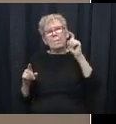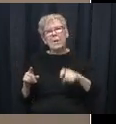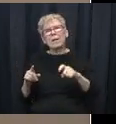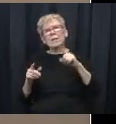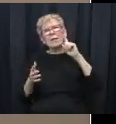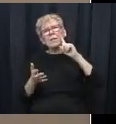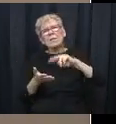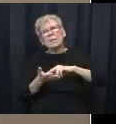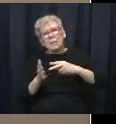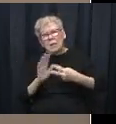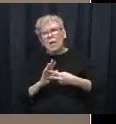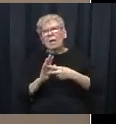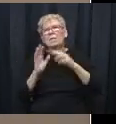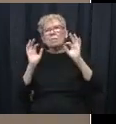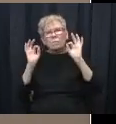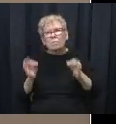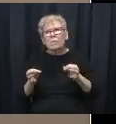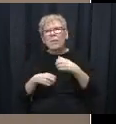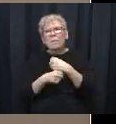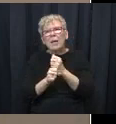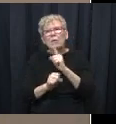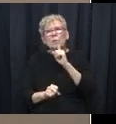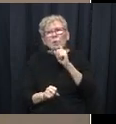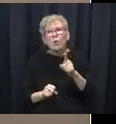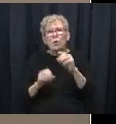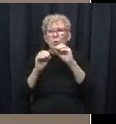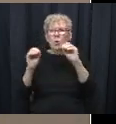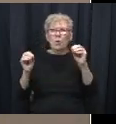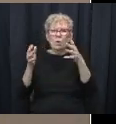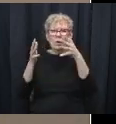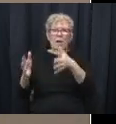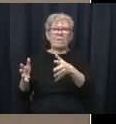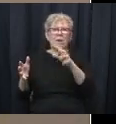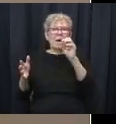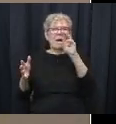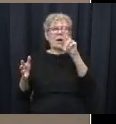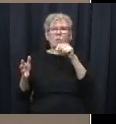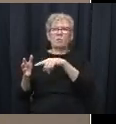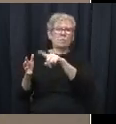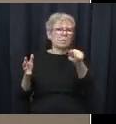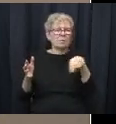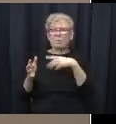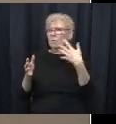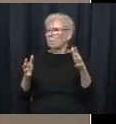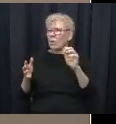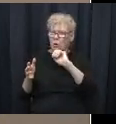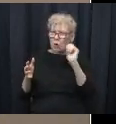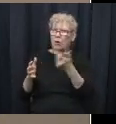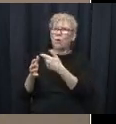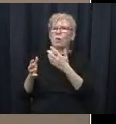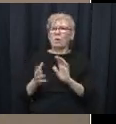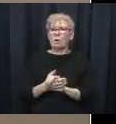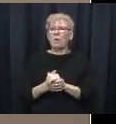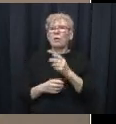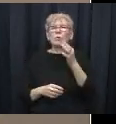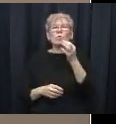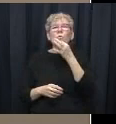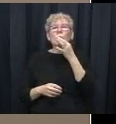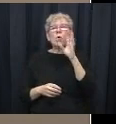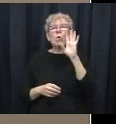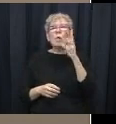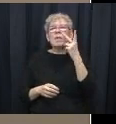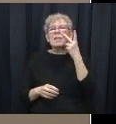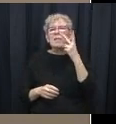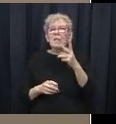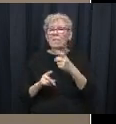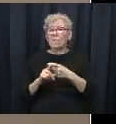So an order from me will be coming out shortly to require providers to ask their patients